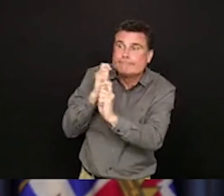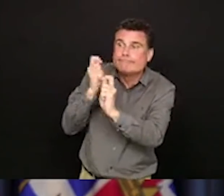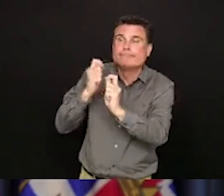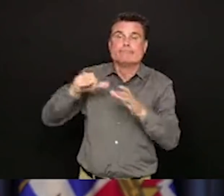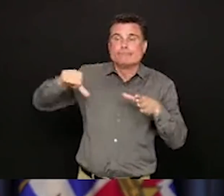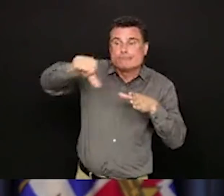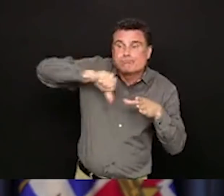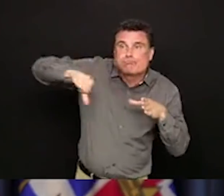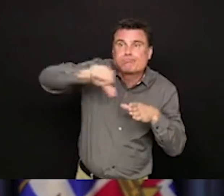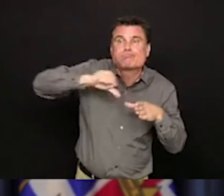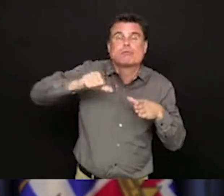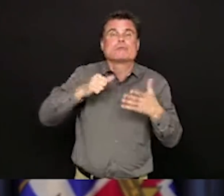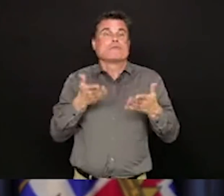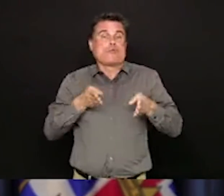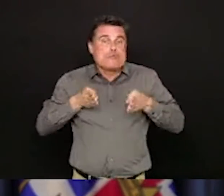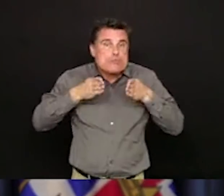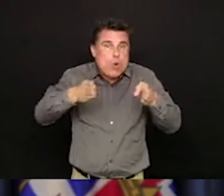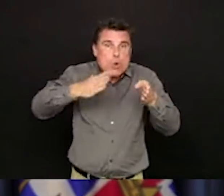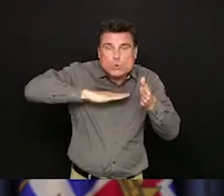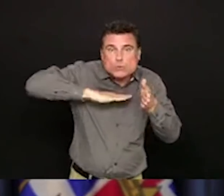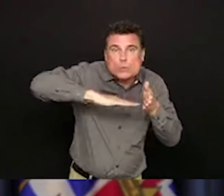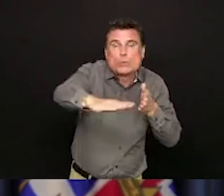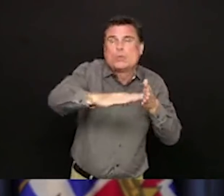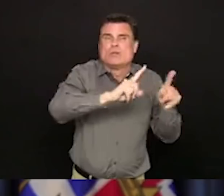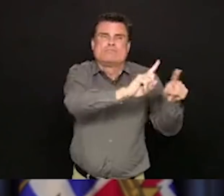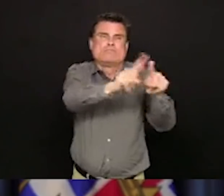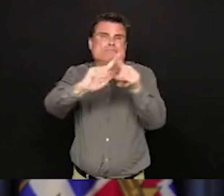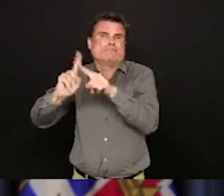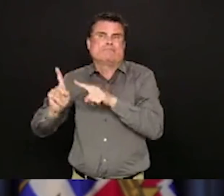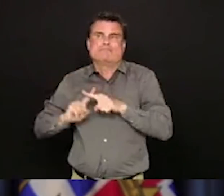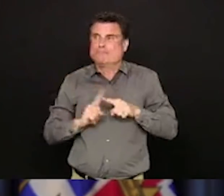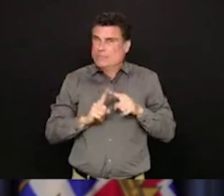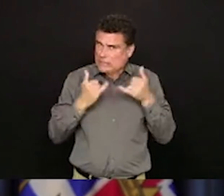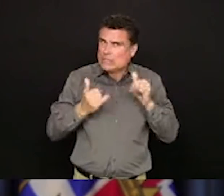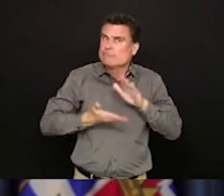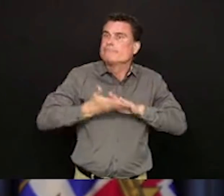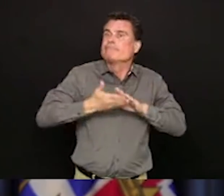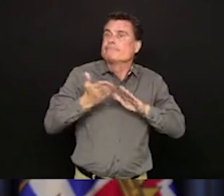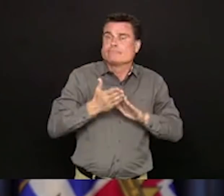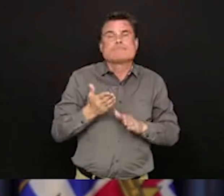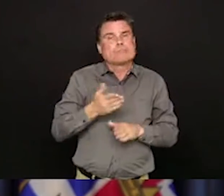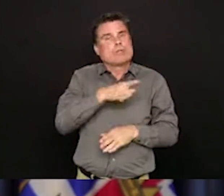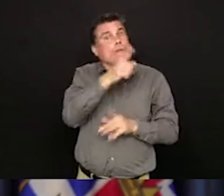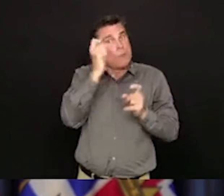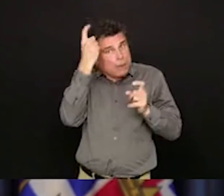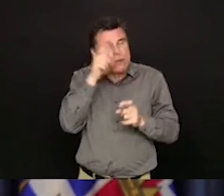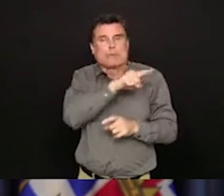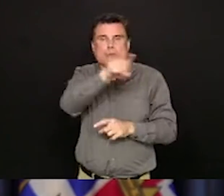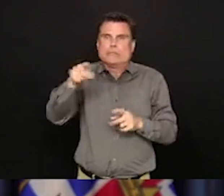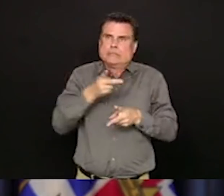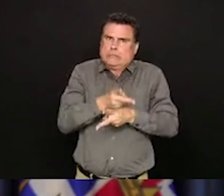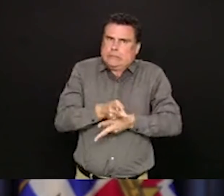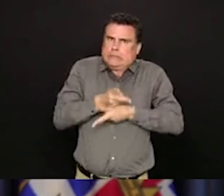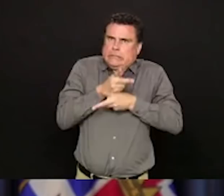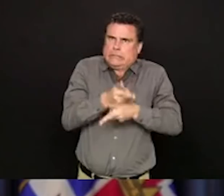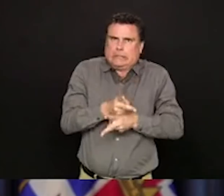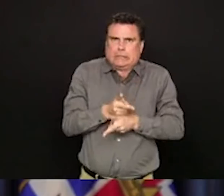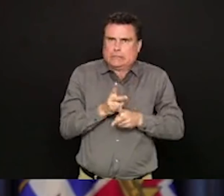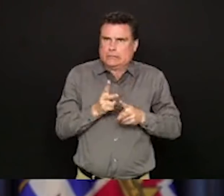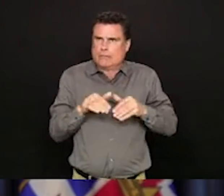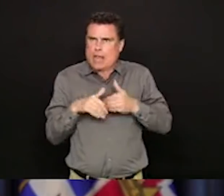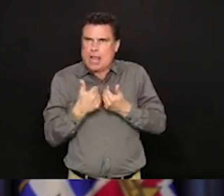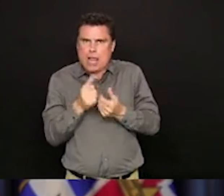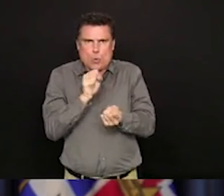made significant adjustments to the way they operate, and we wanted to acknowledge them, all their contributions, both to